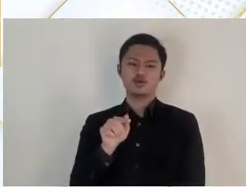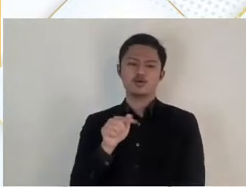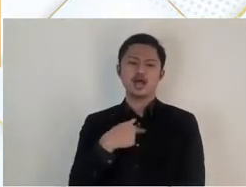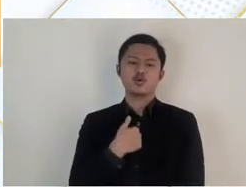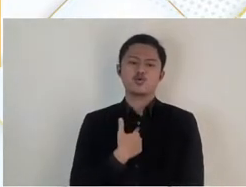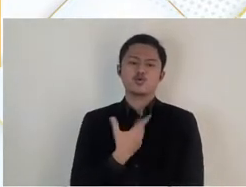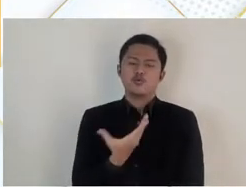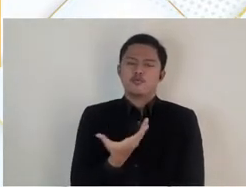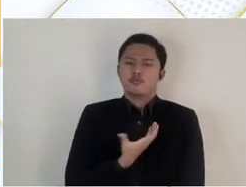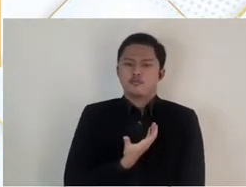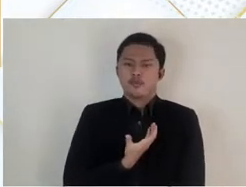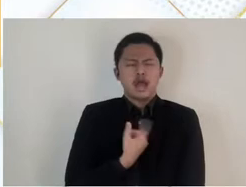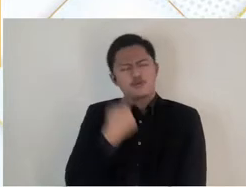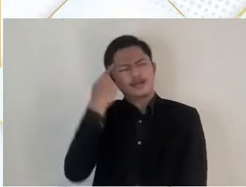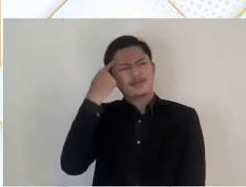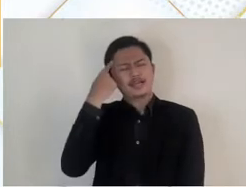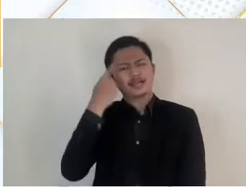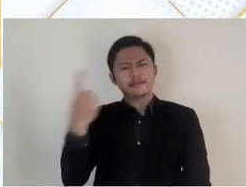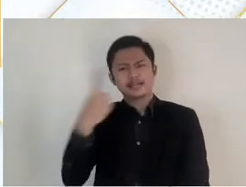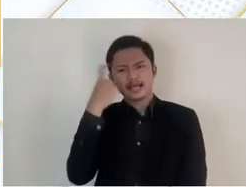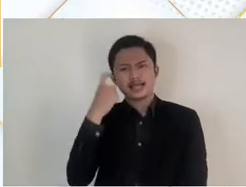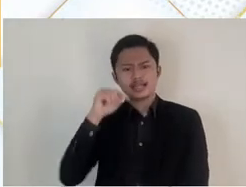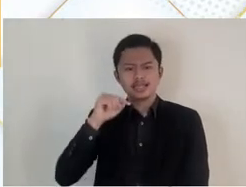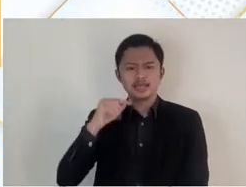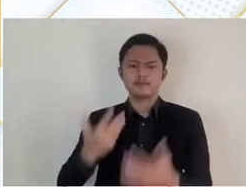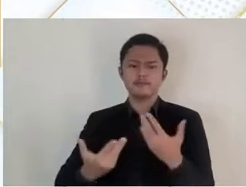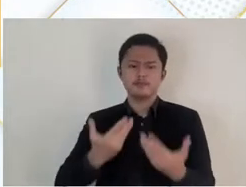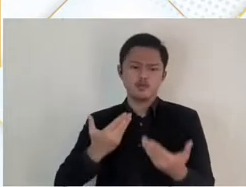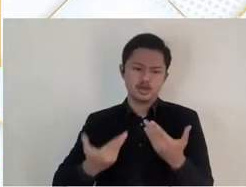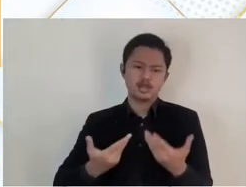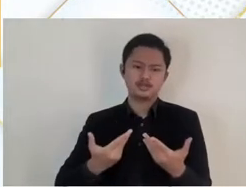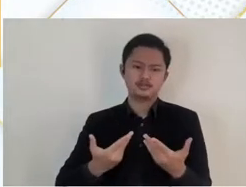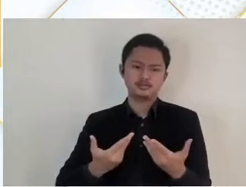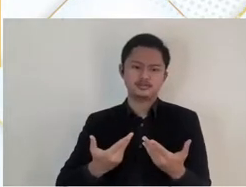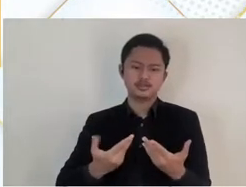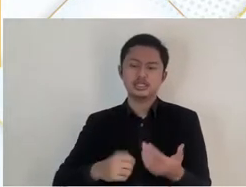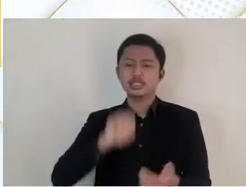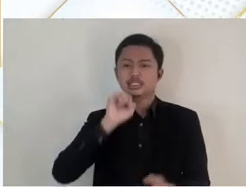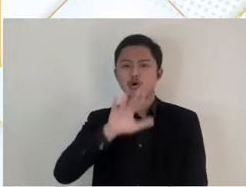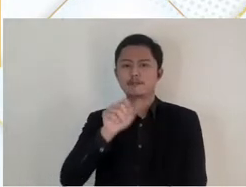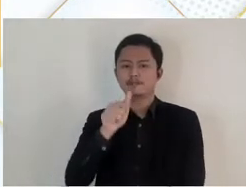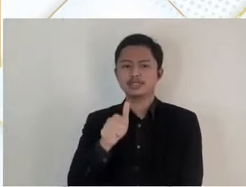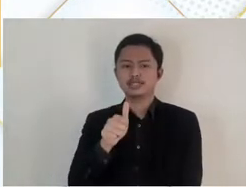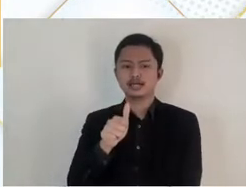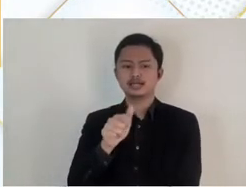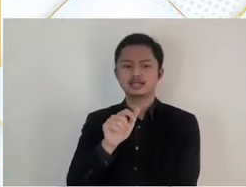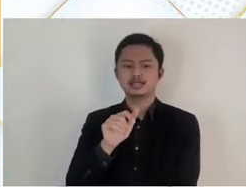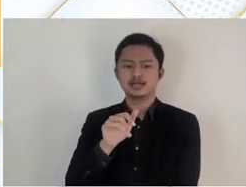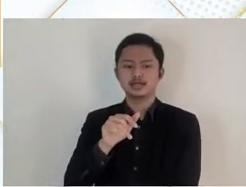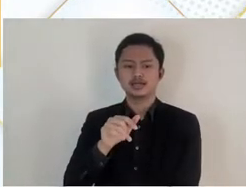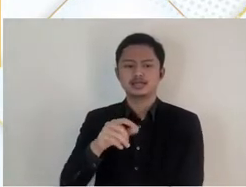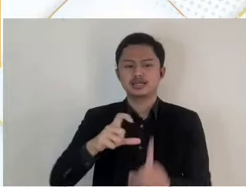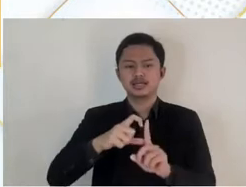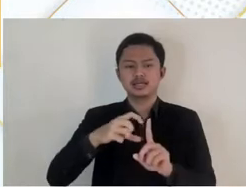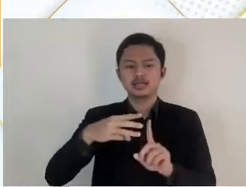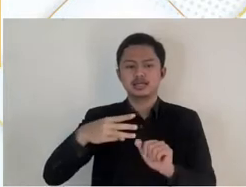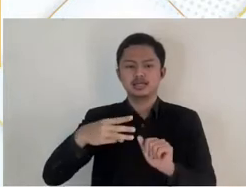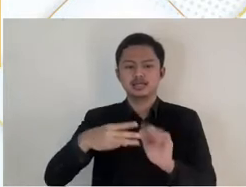to, I think these questions can also be responded by the MOVA in order